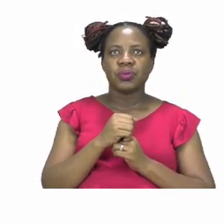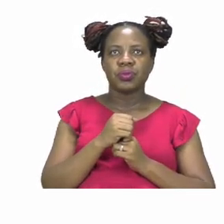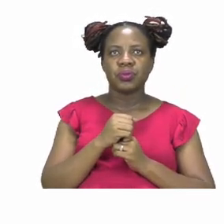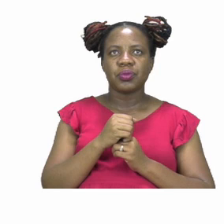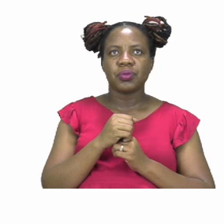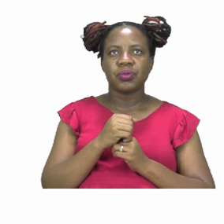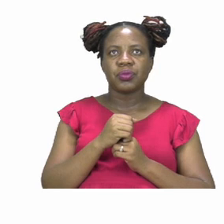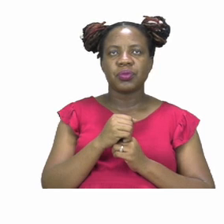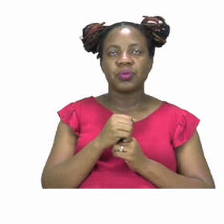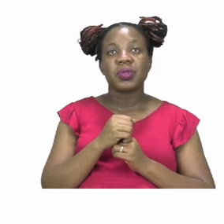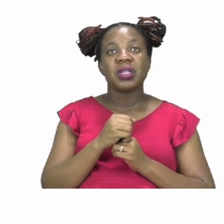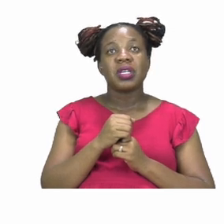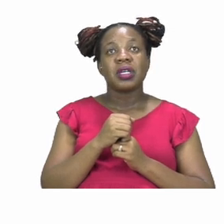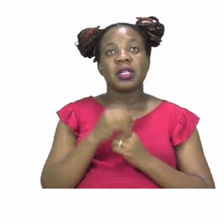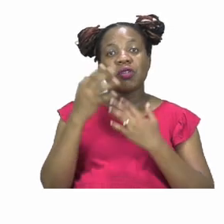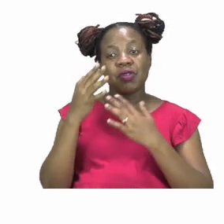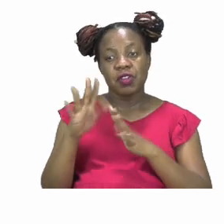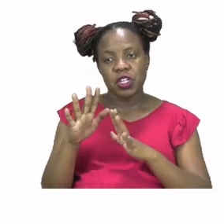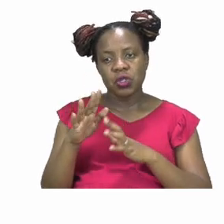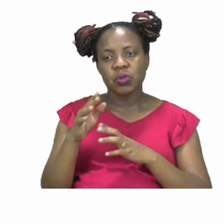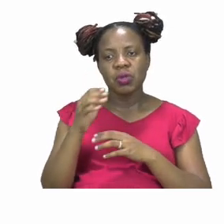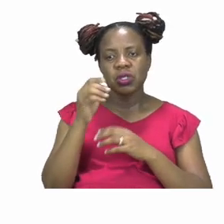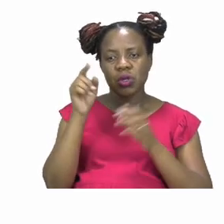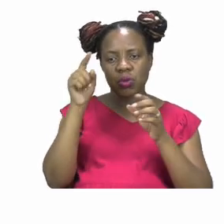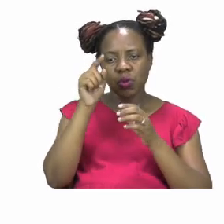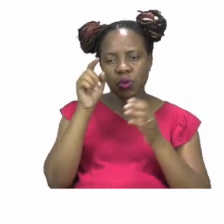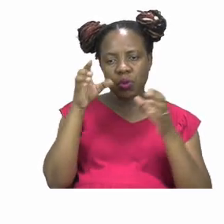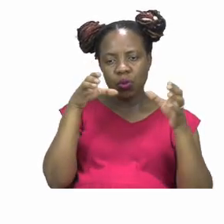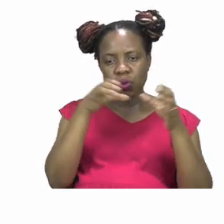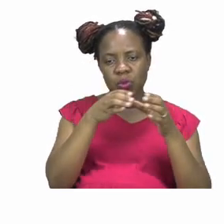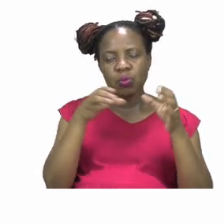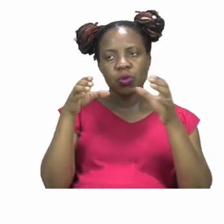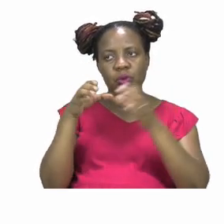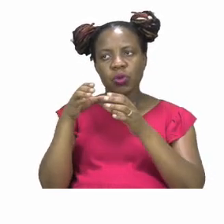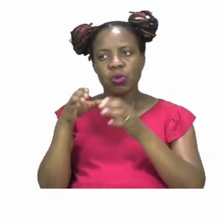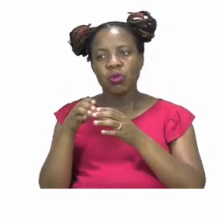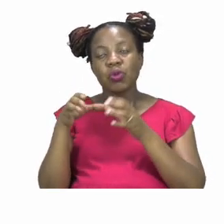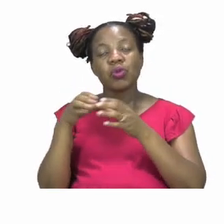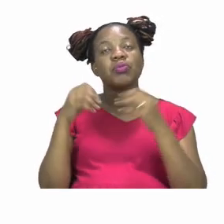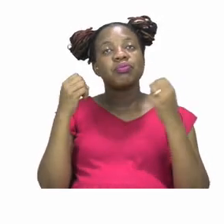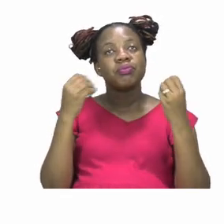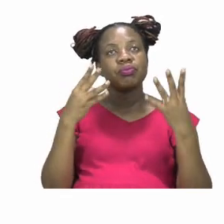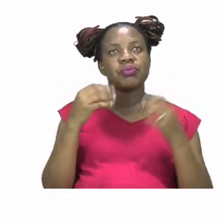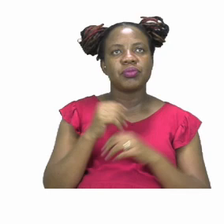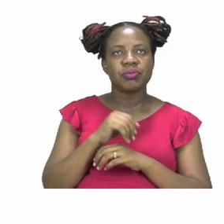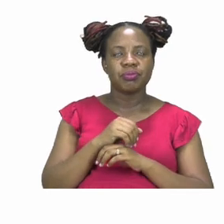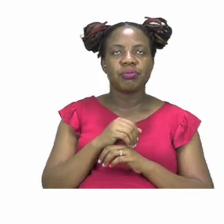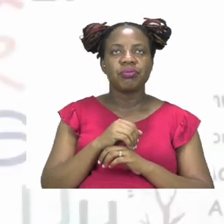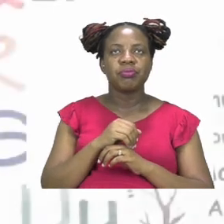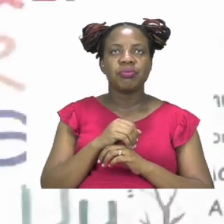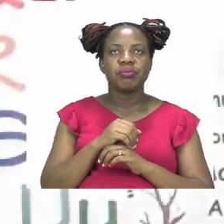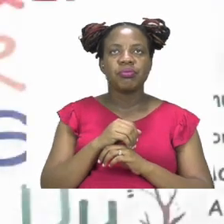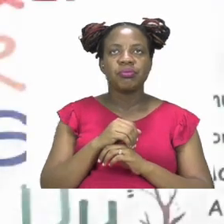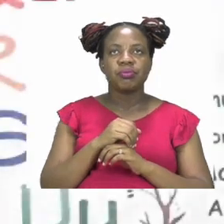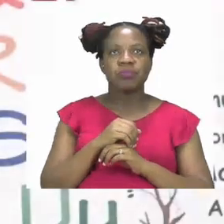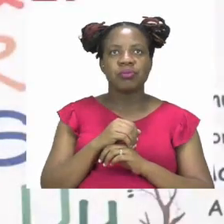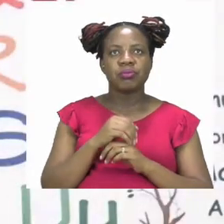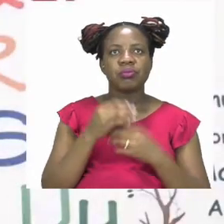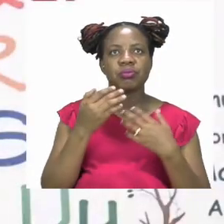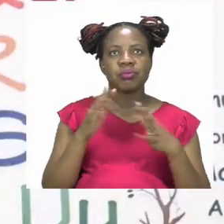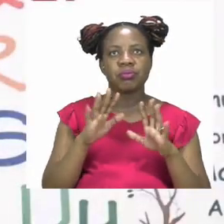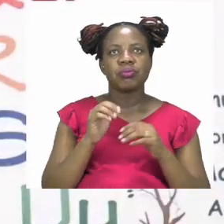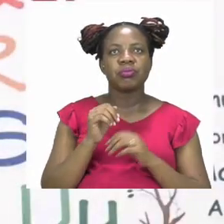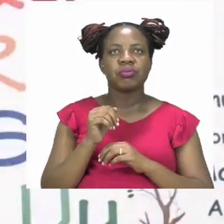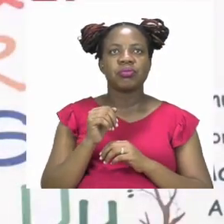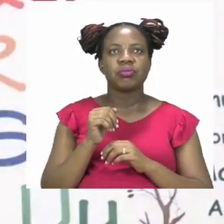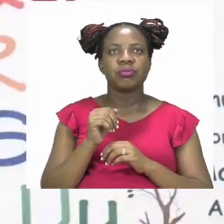10 you made. All right. Now on the board, I did the first one. So you